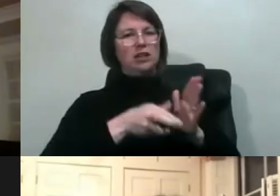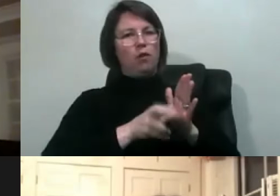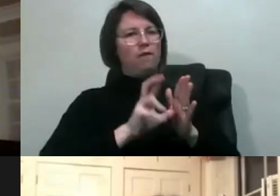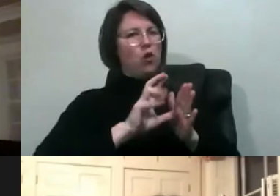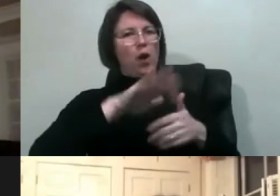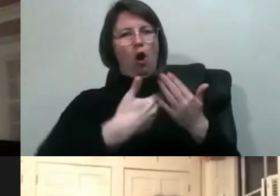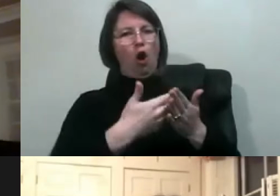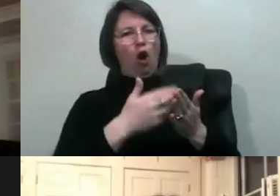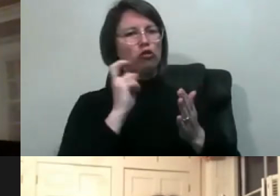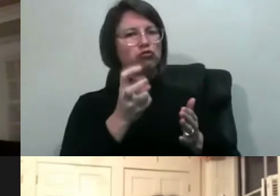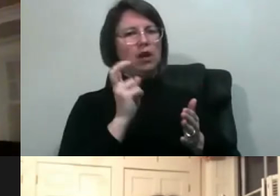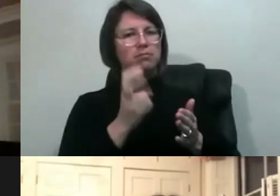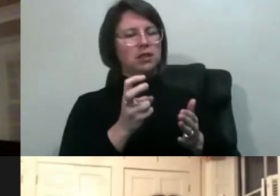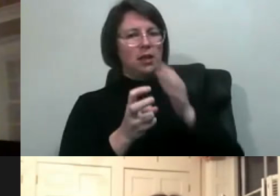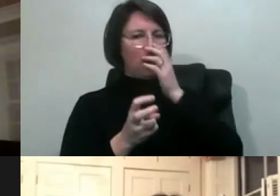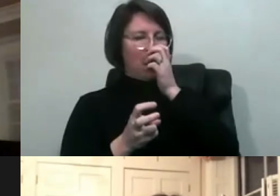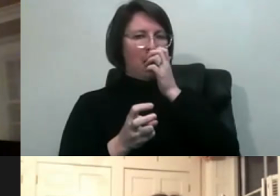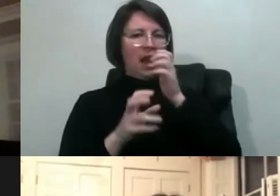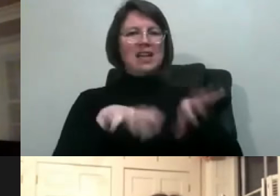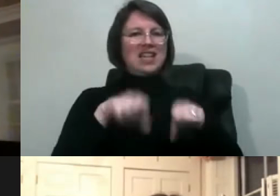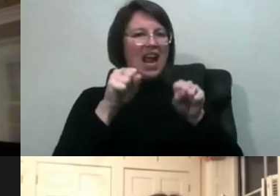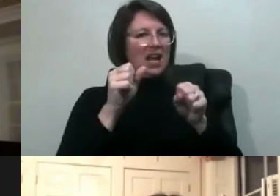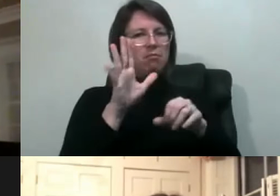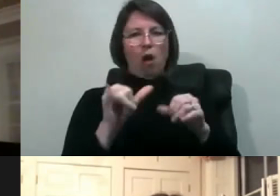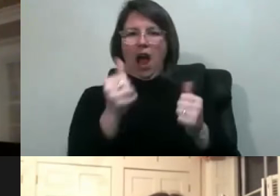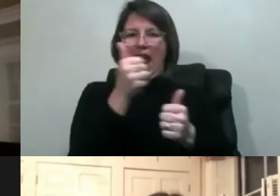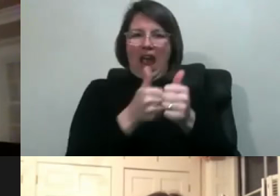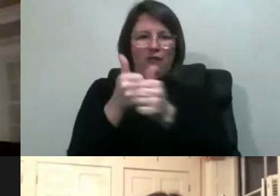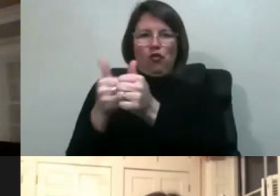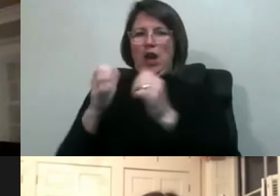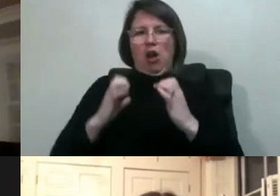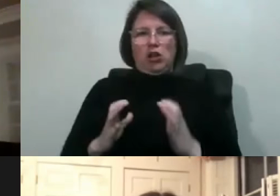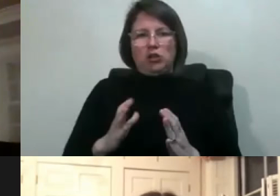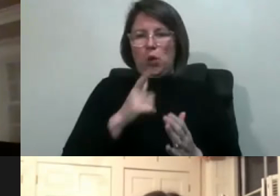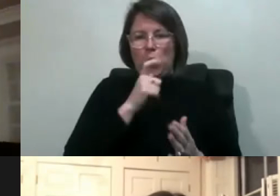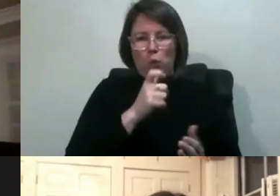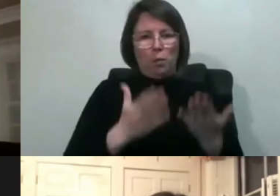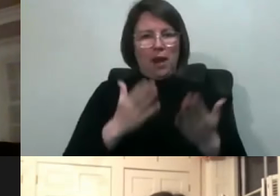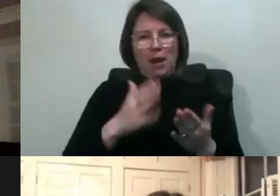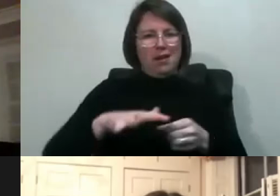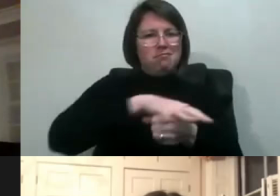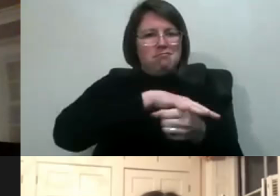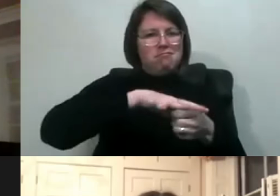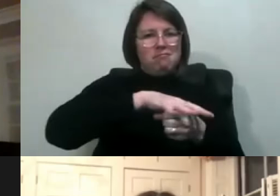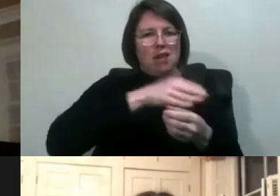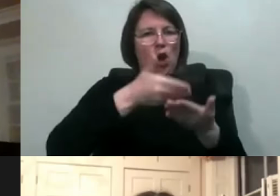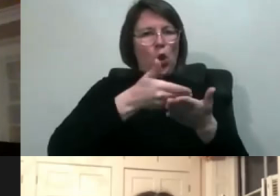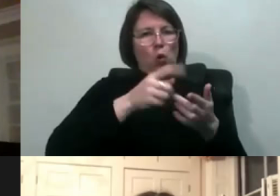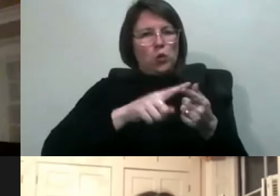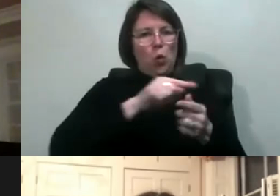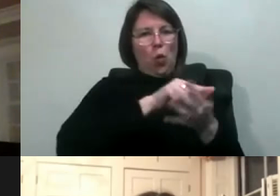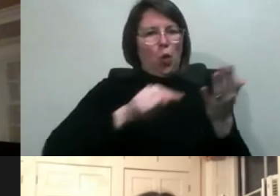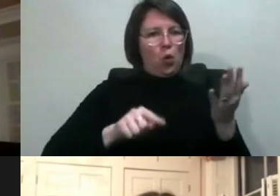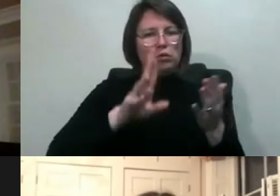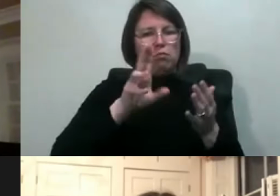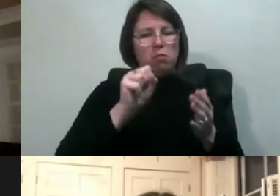all trips taken by every customer that may have been in and around those bus stops. Our